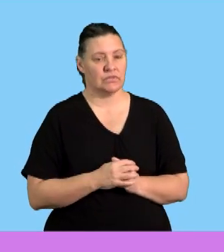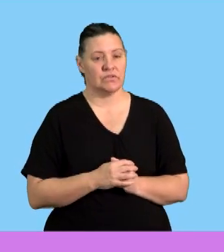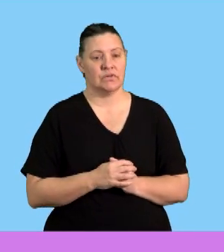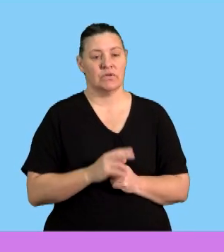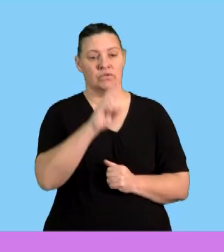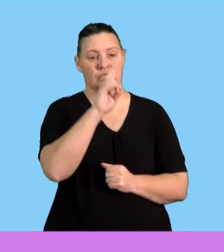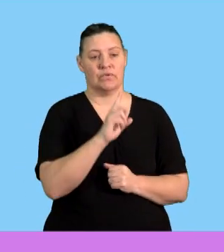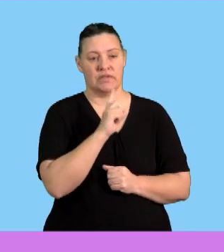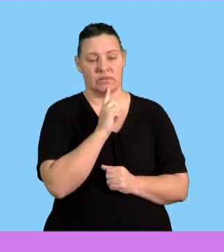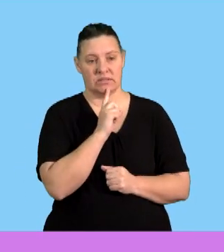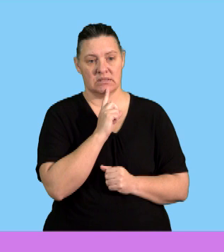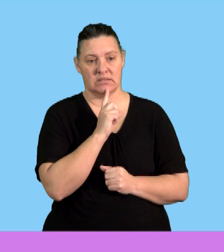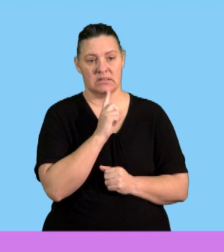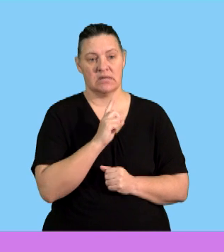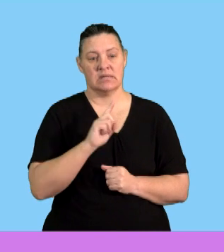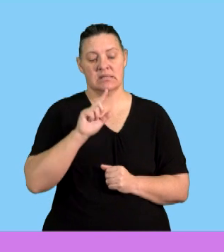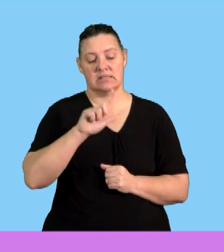going to be